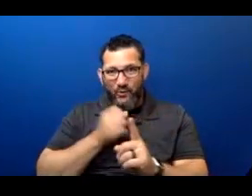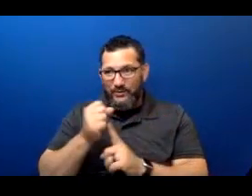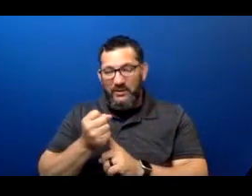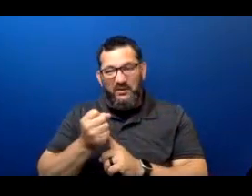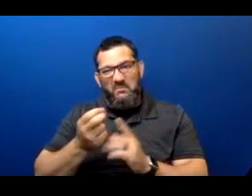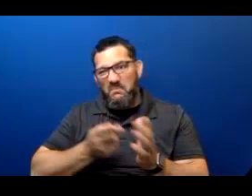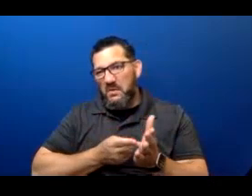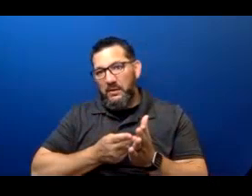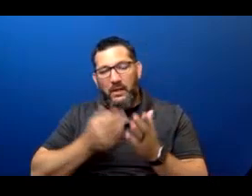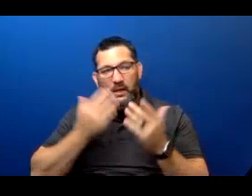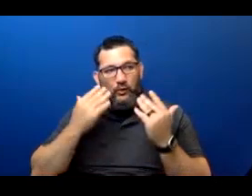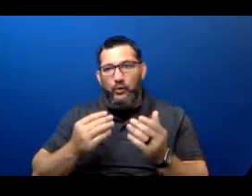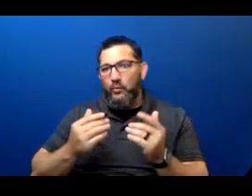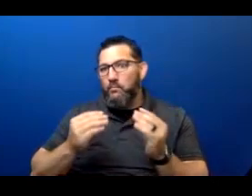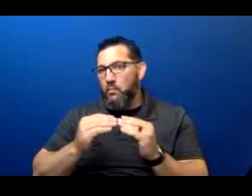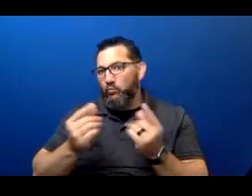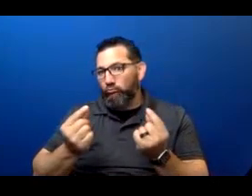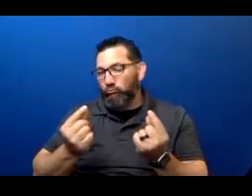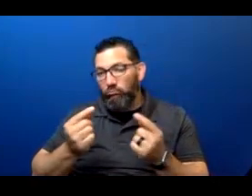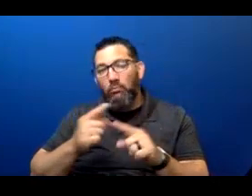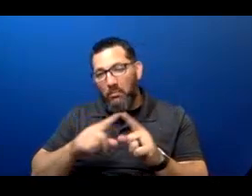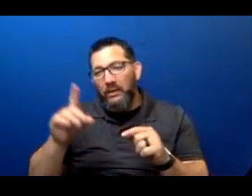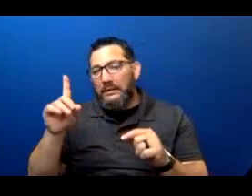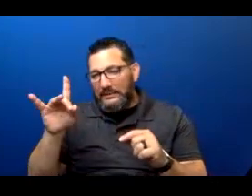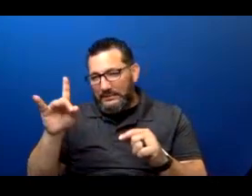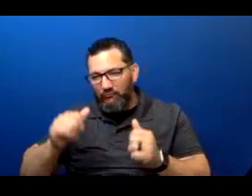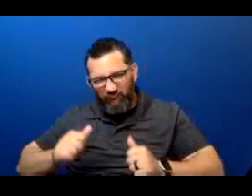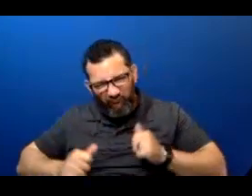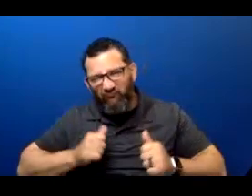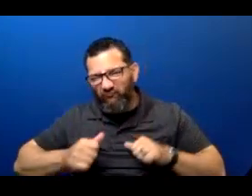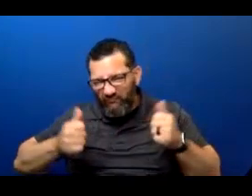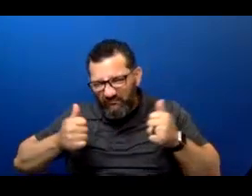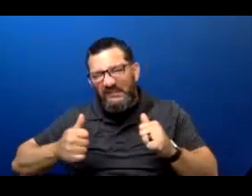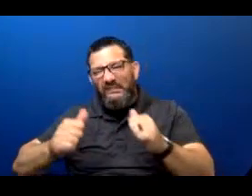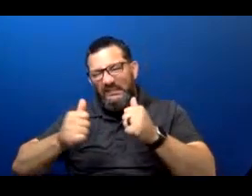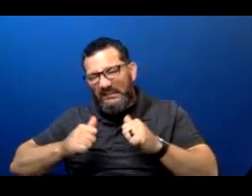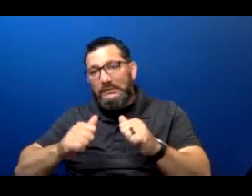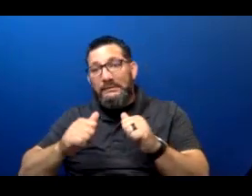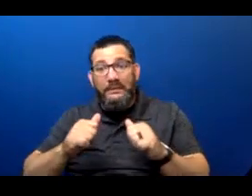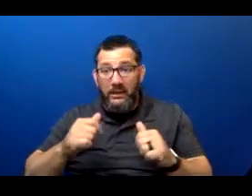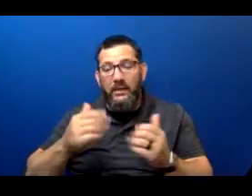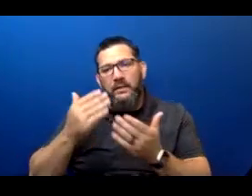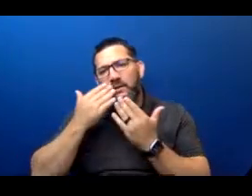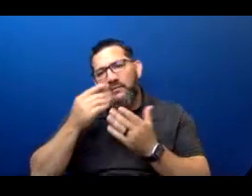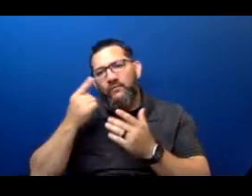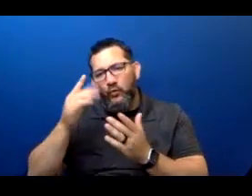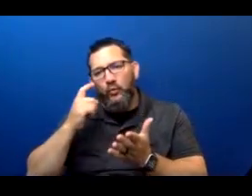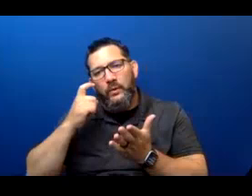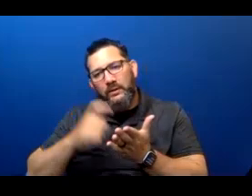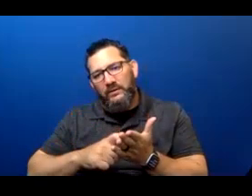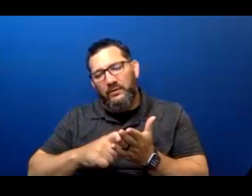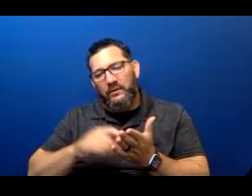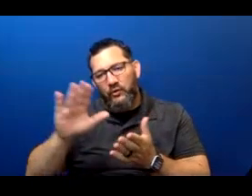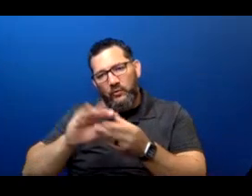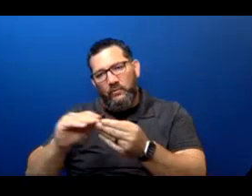quite honest. But we did put forth the effort, and I just appreciate the recognition. You're